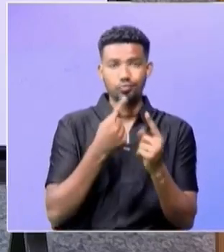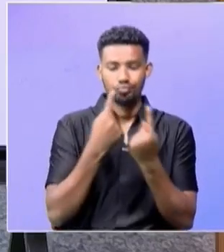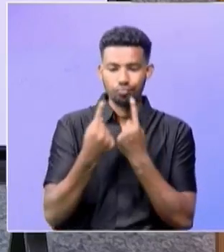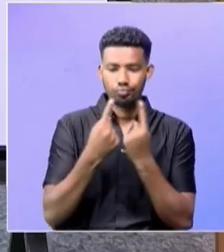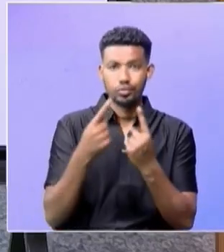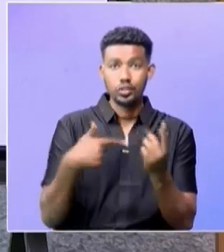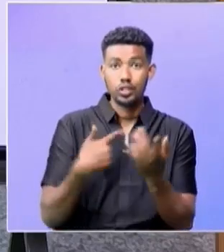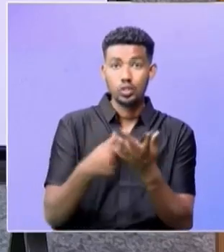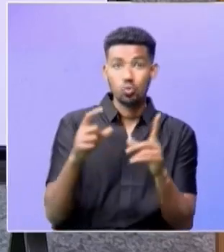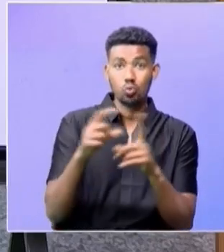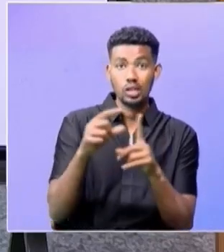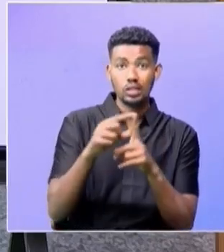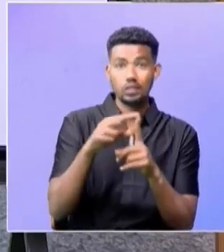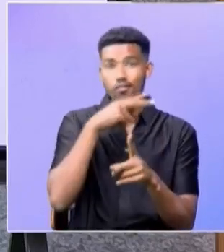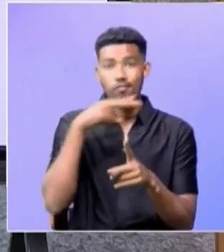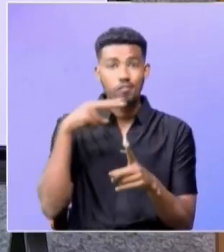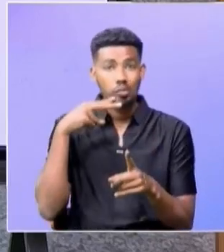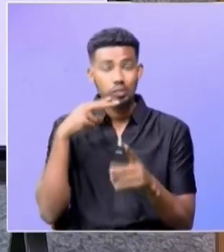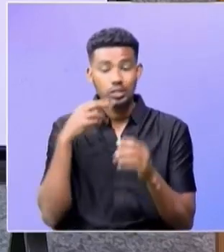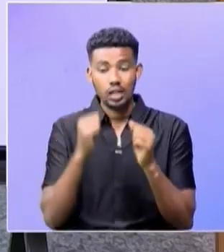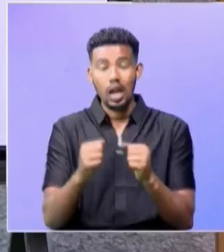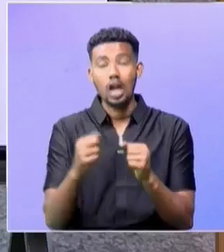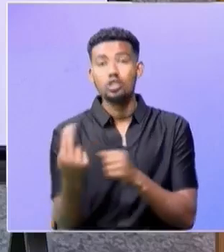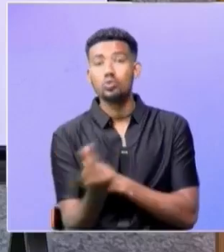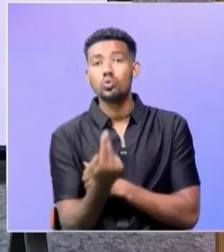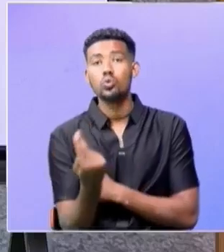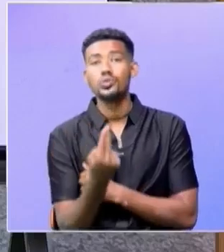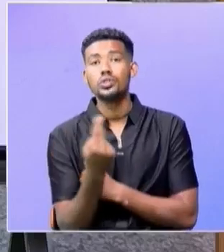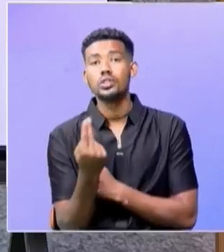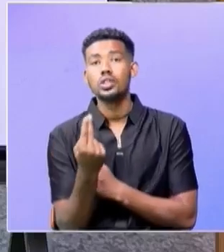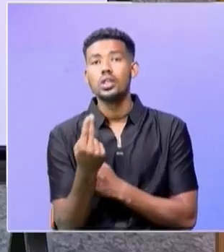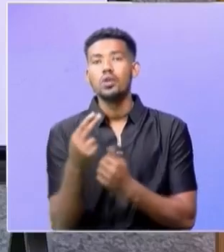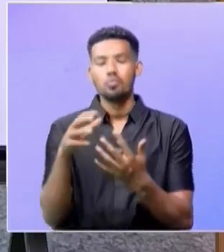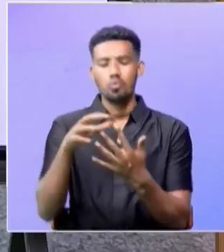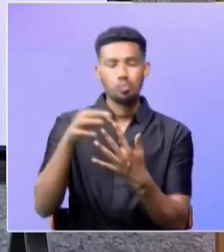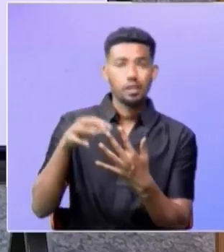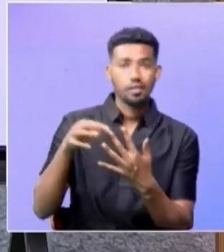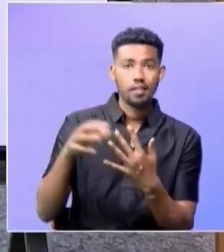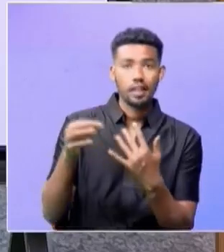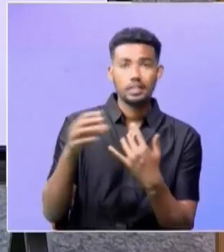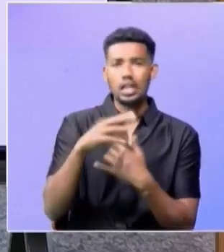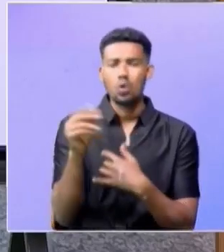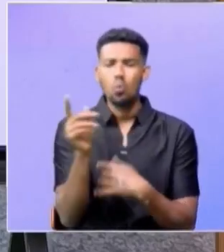are words, verbs can be used for preference